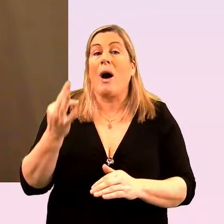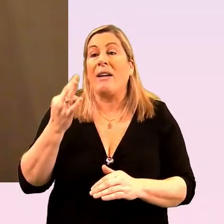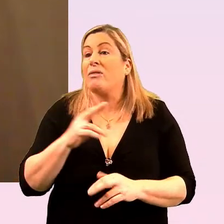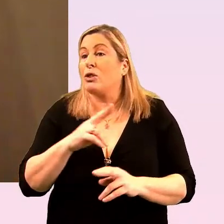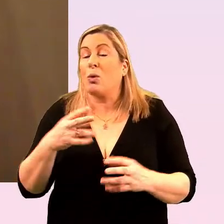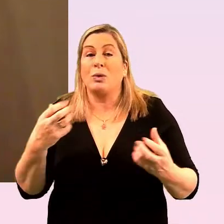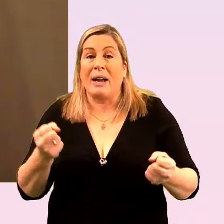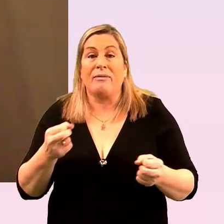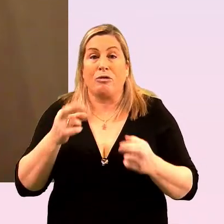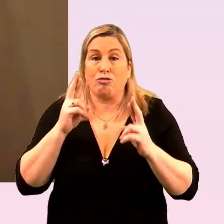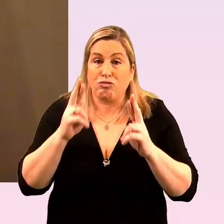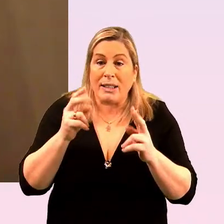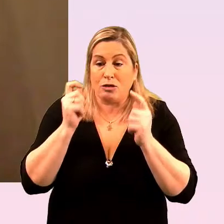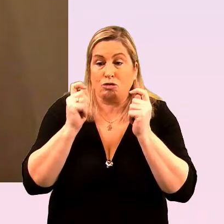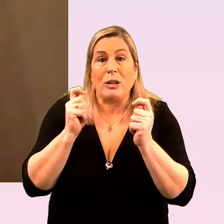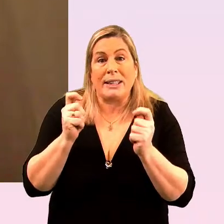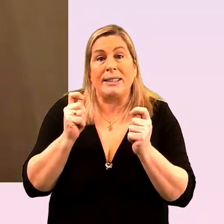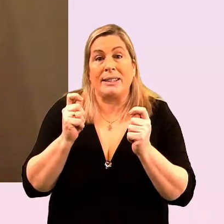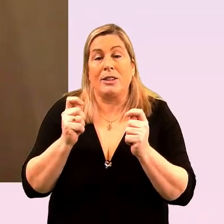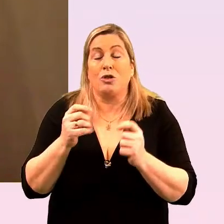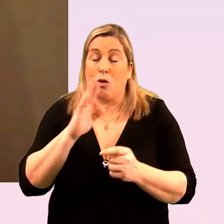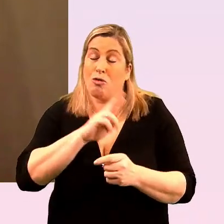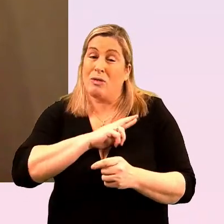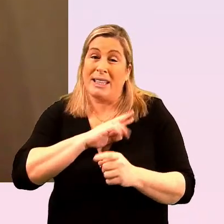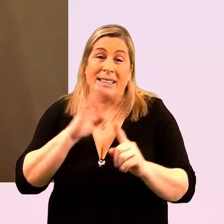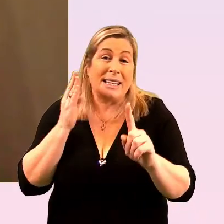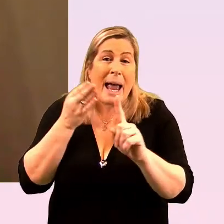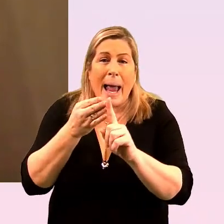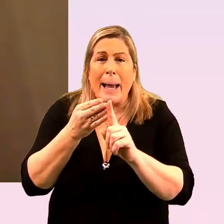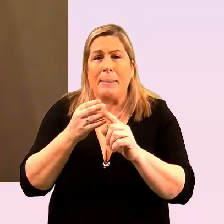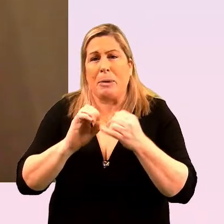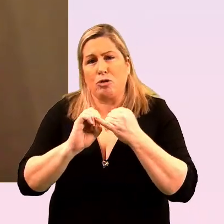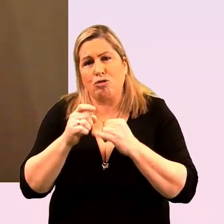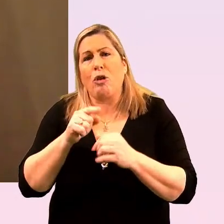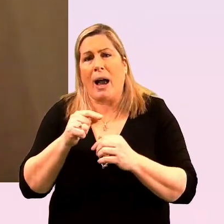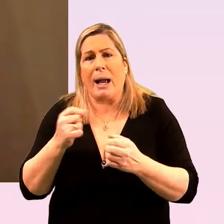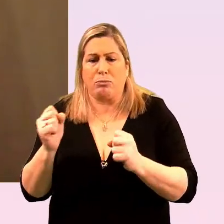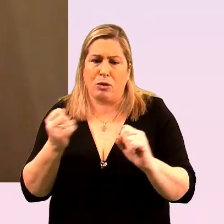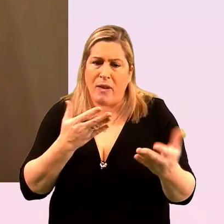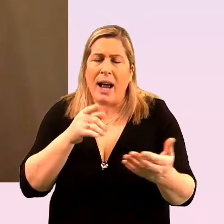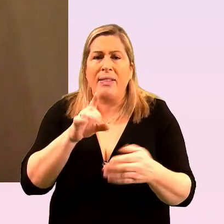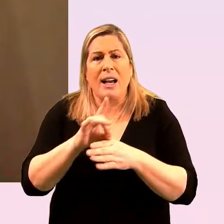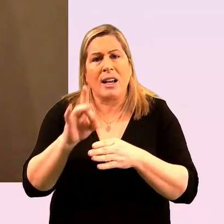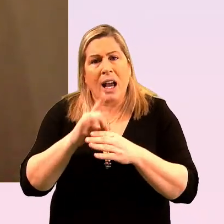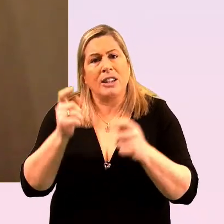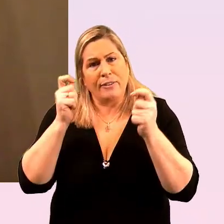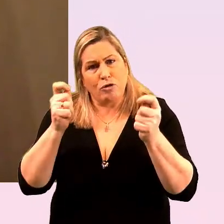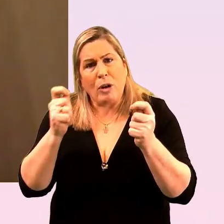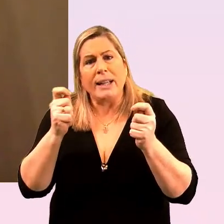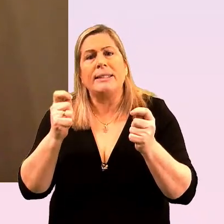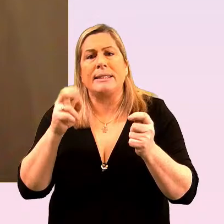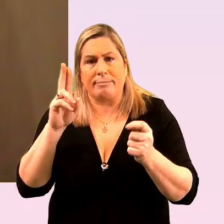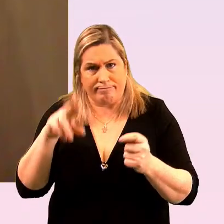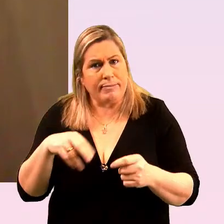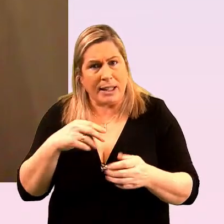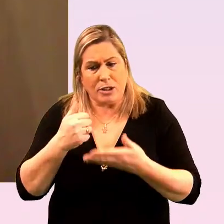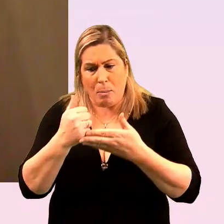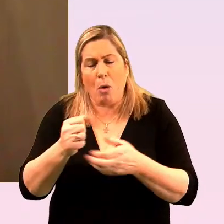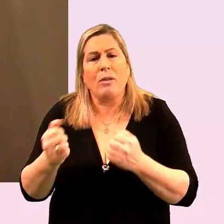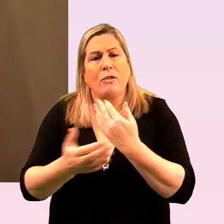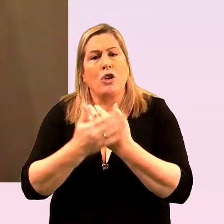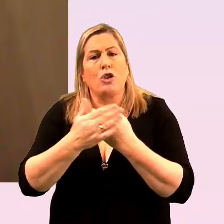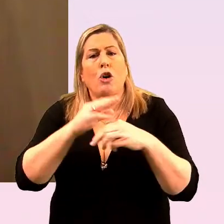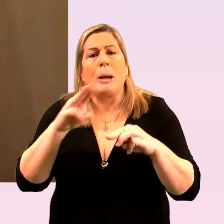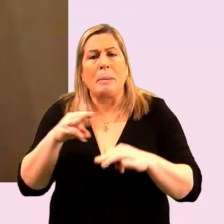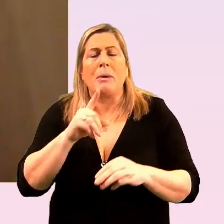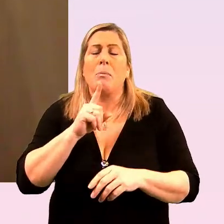relevant training. So the aim is to try to provide that level of training and to provide that level of support to young people.